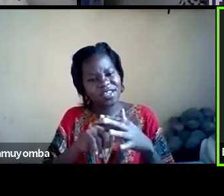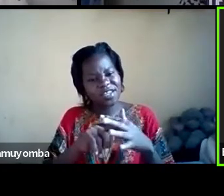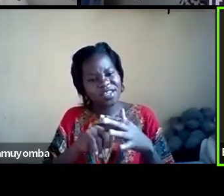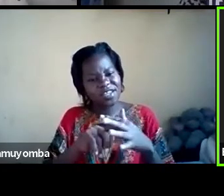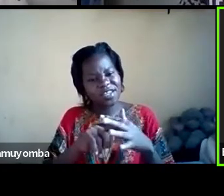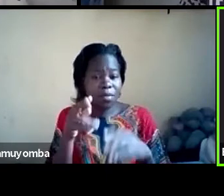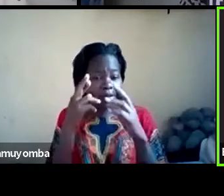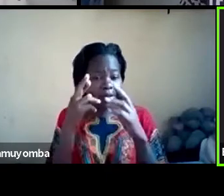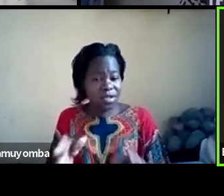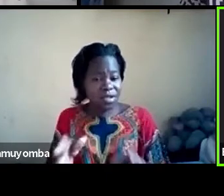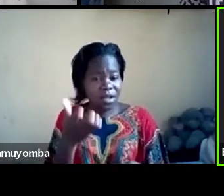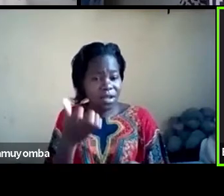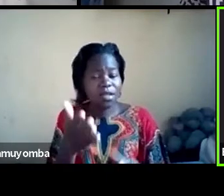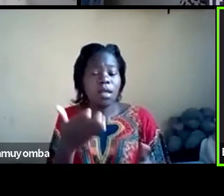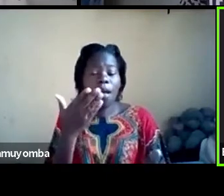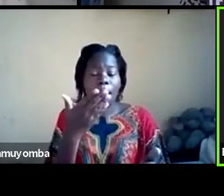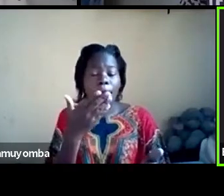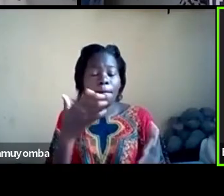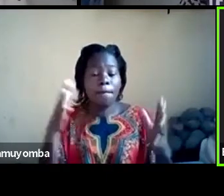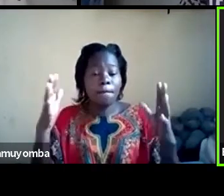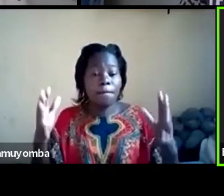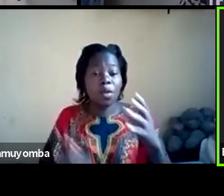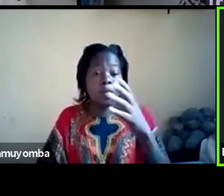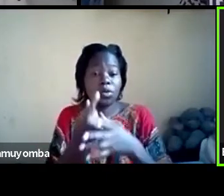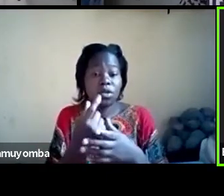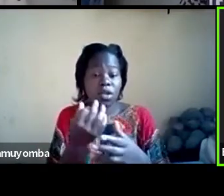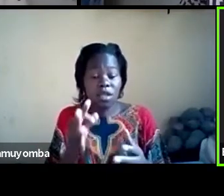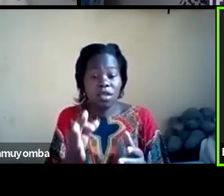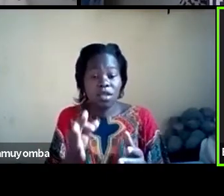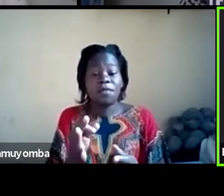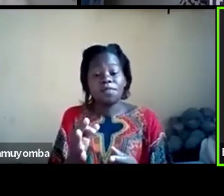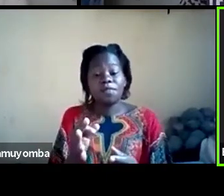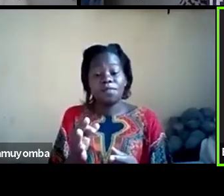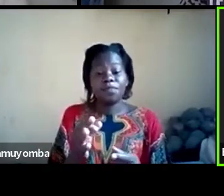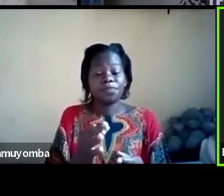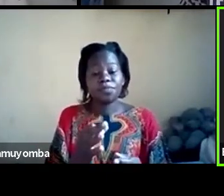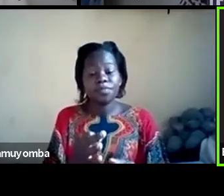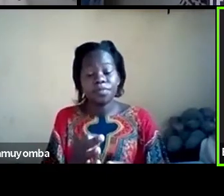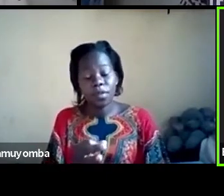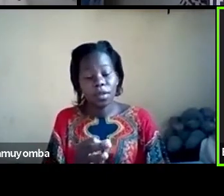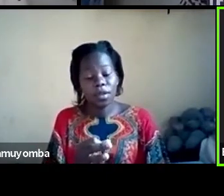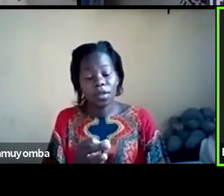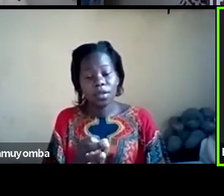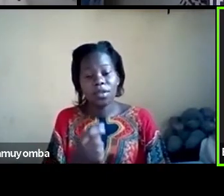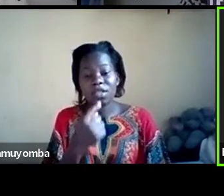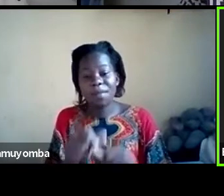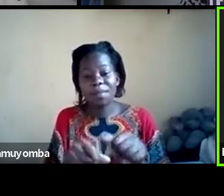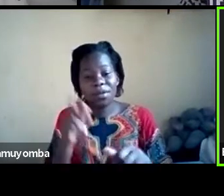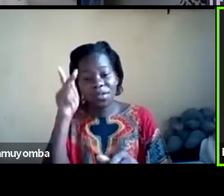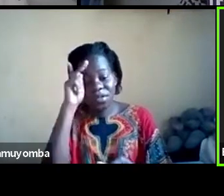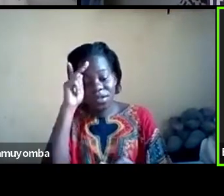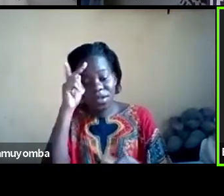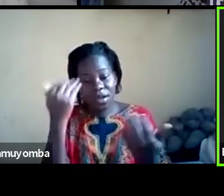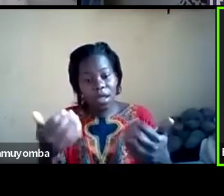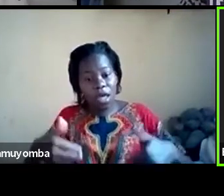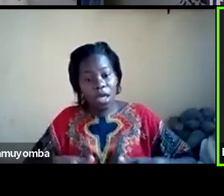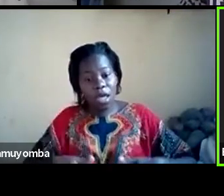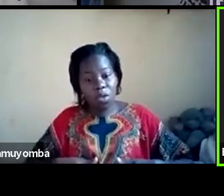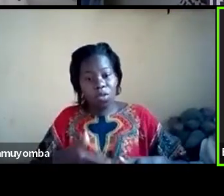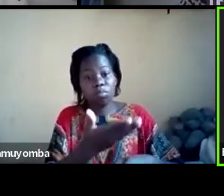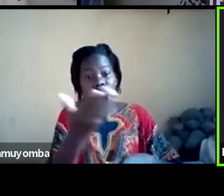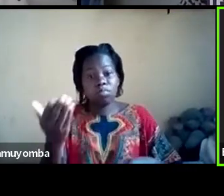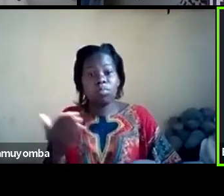a huge gap when it comes to skills. Now, for the youth who are out there and wondering